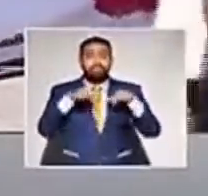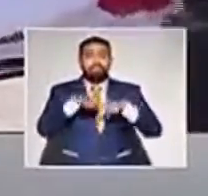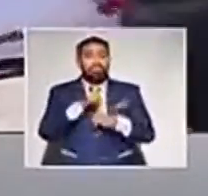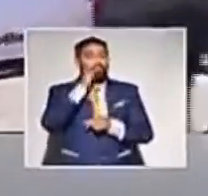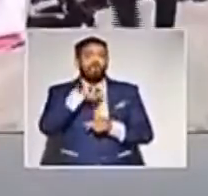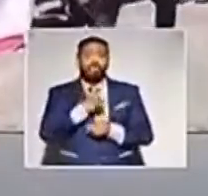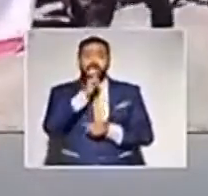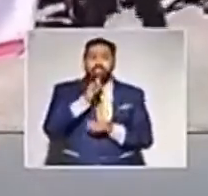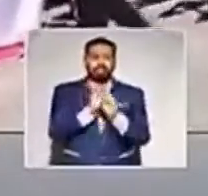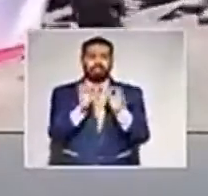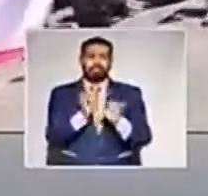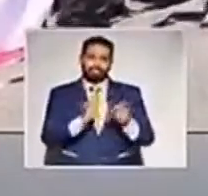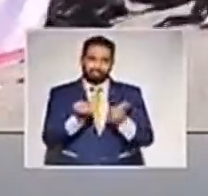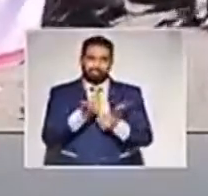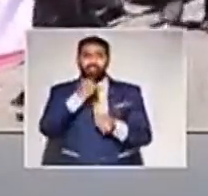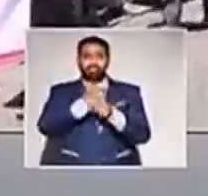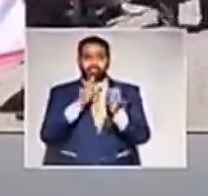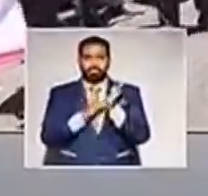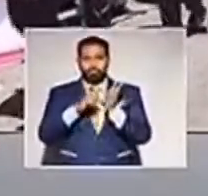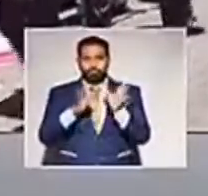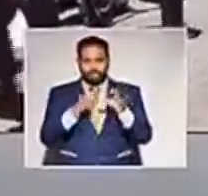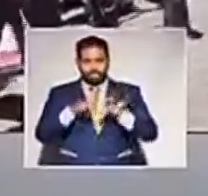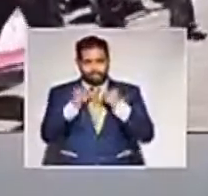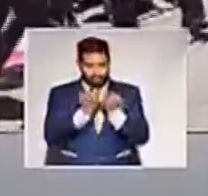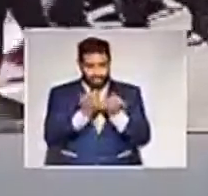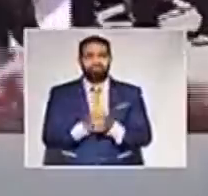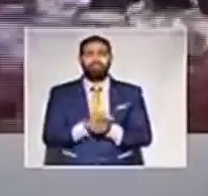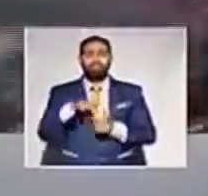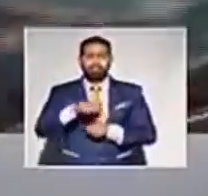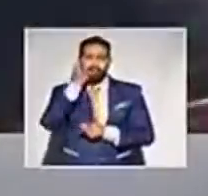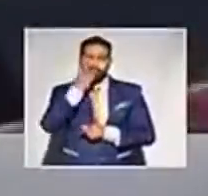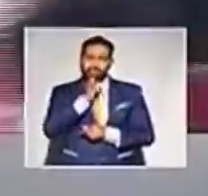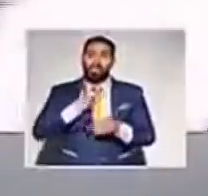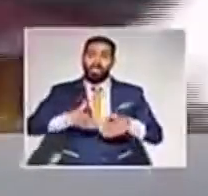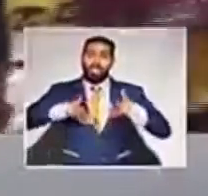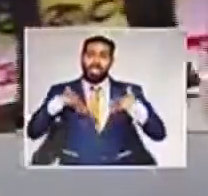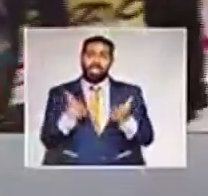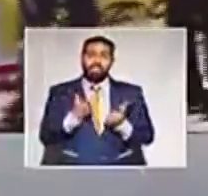Officers Association has decided to declare a health emergency in the country today.